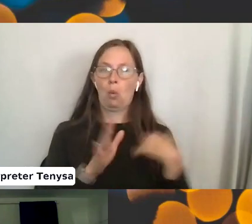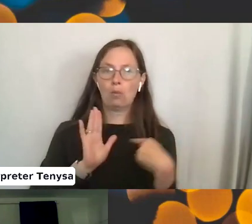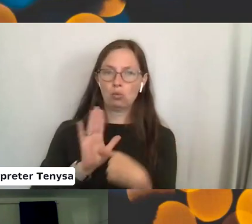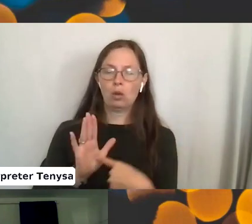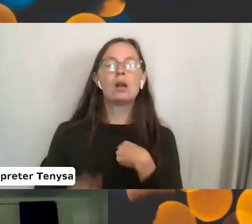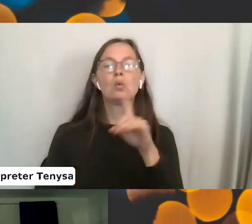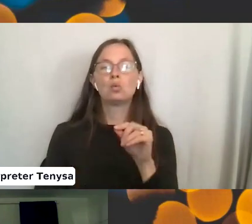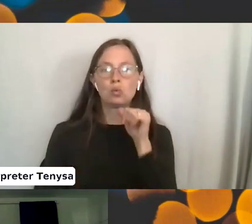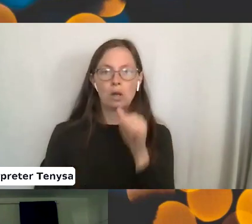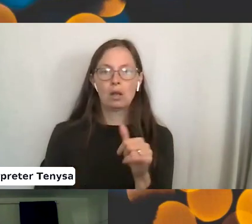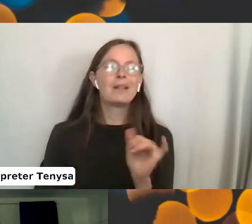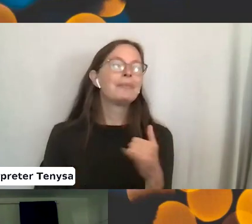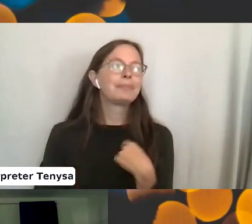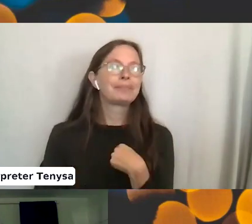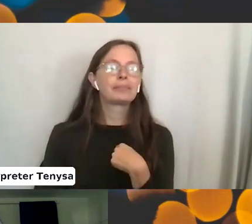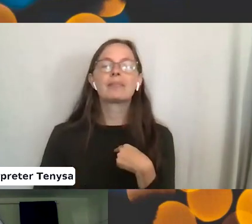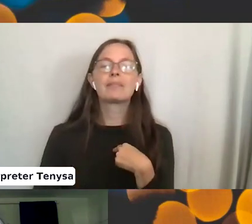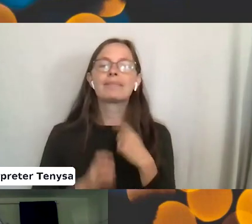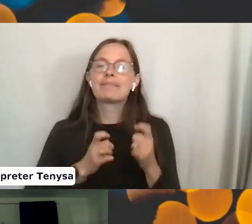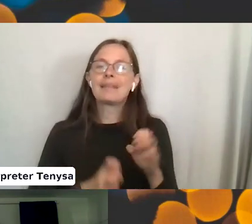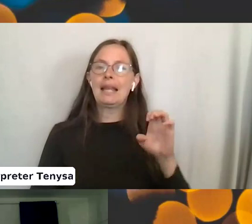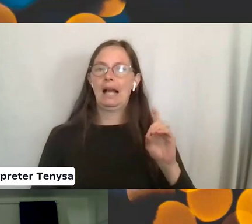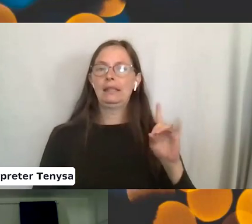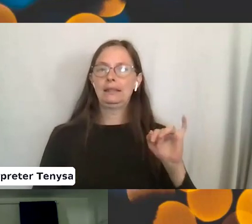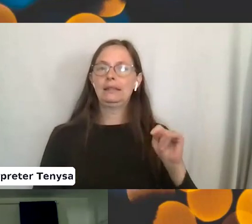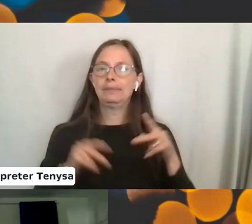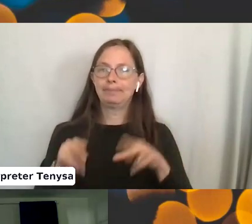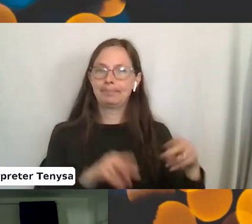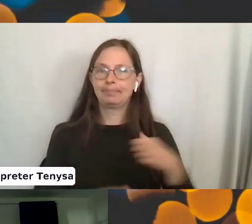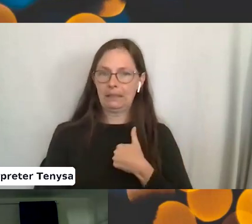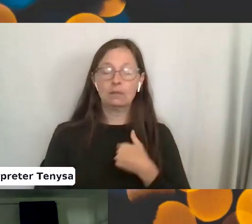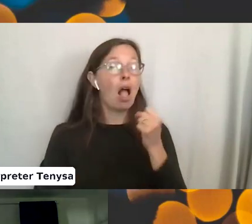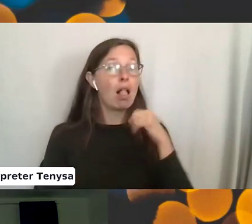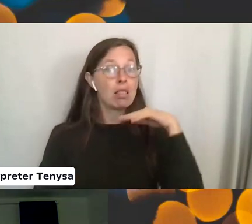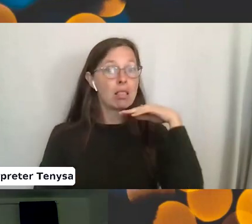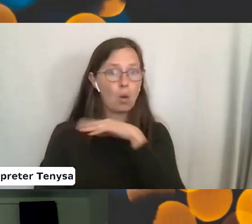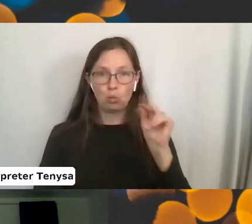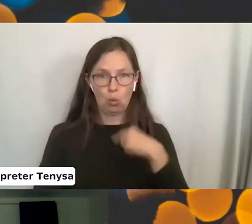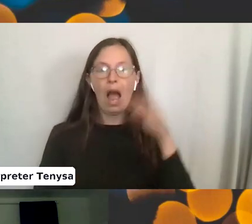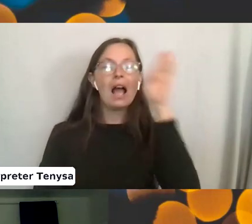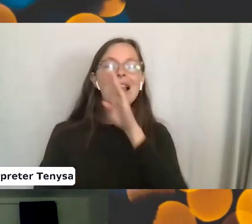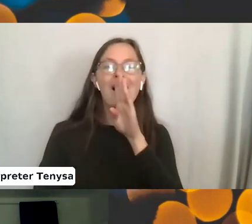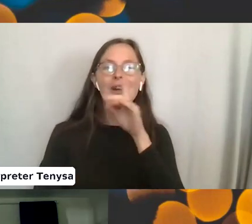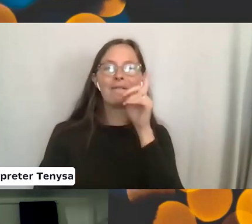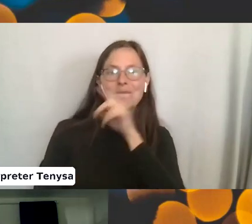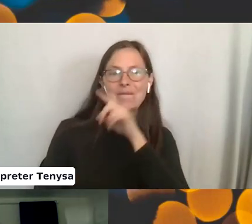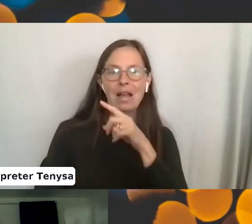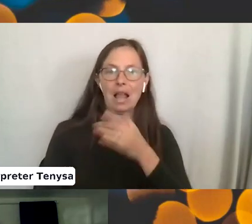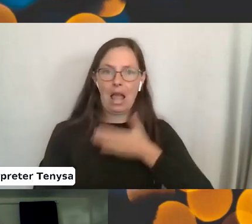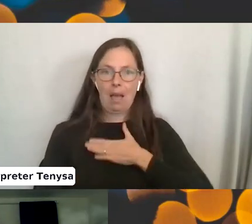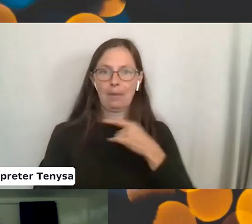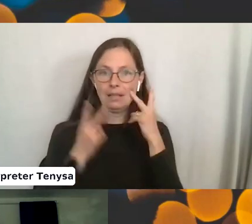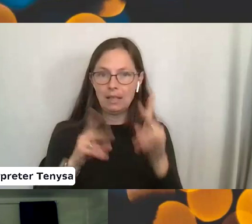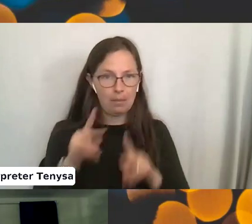don't I edit myself. So I never lie. I never fake that I'm happy to see people. I